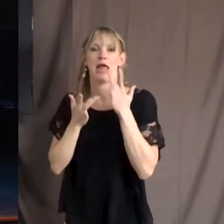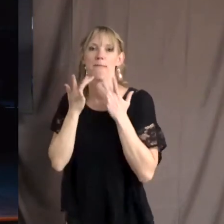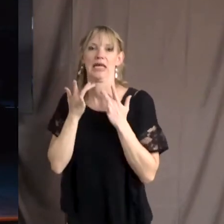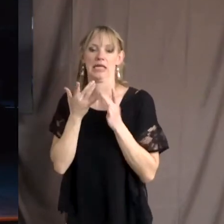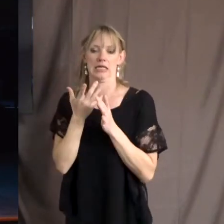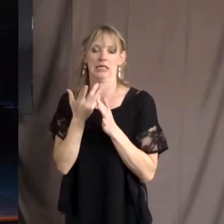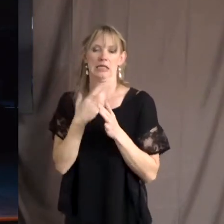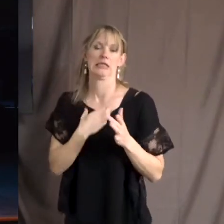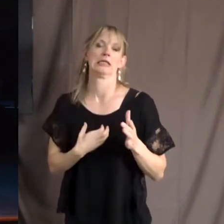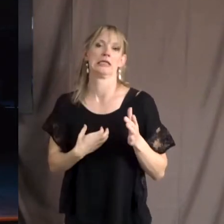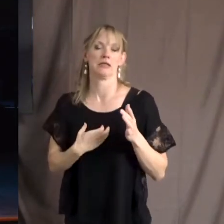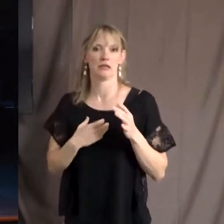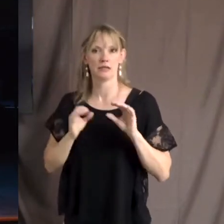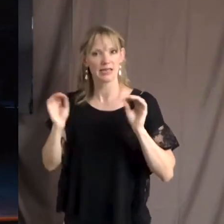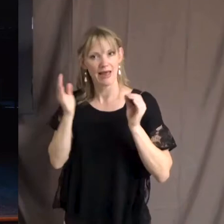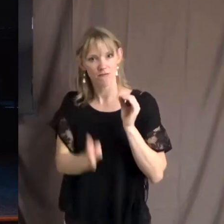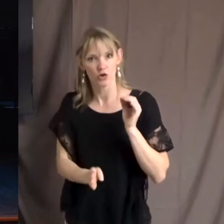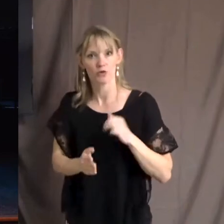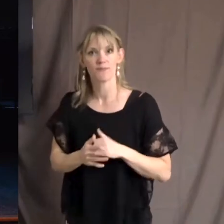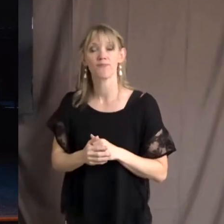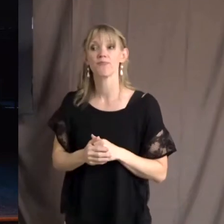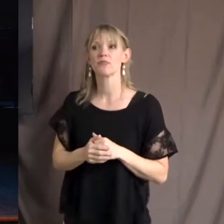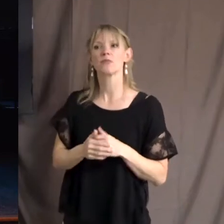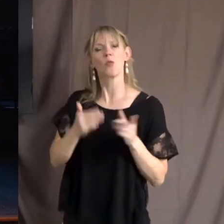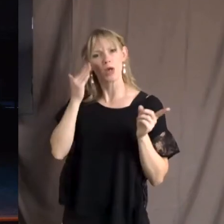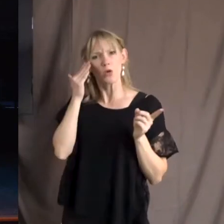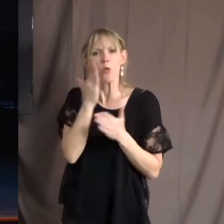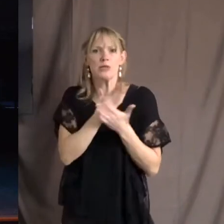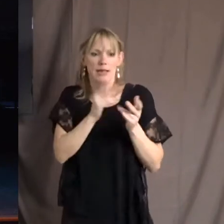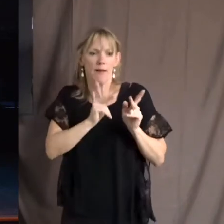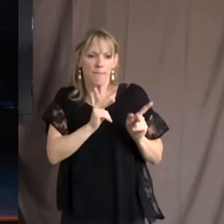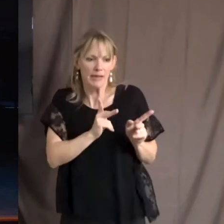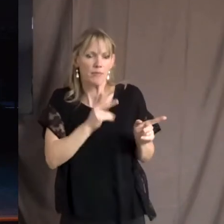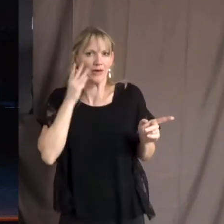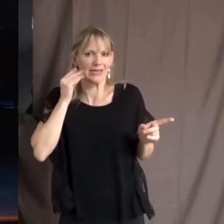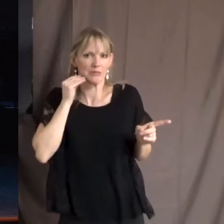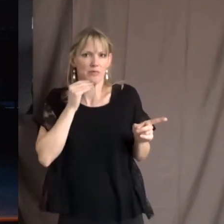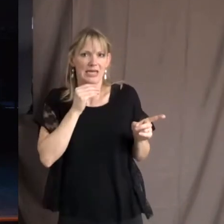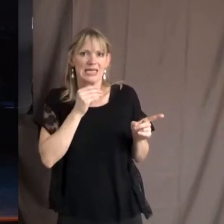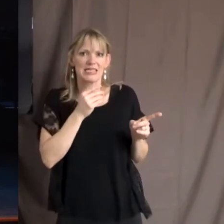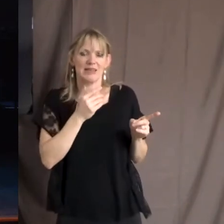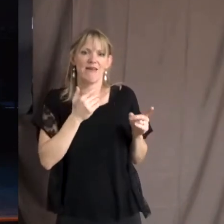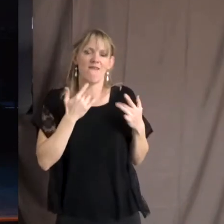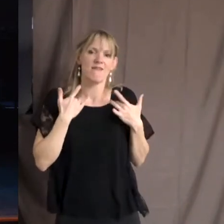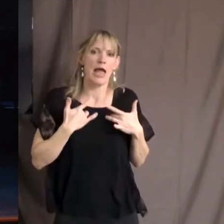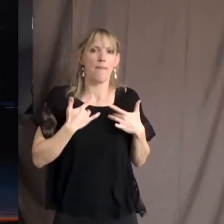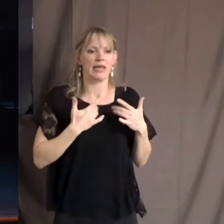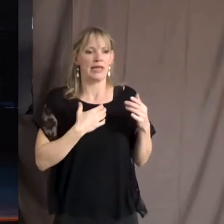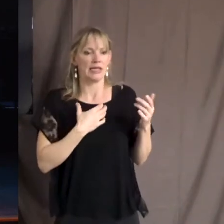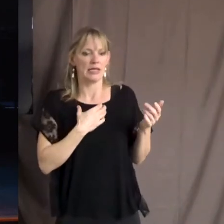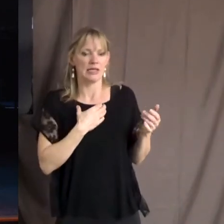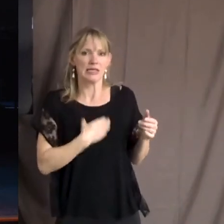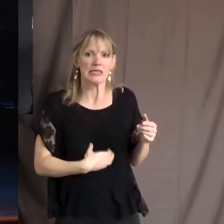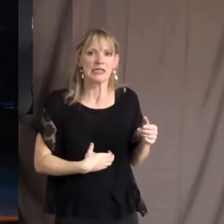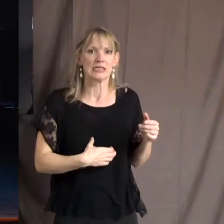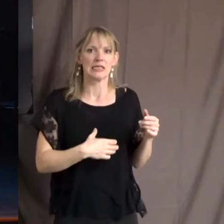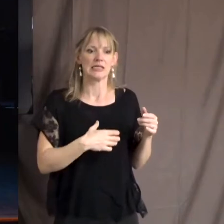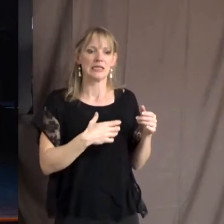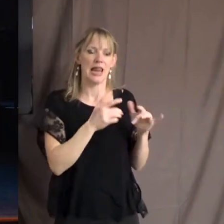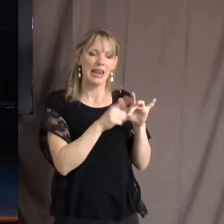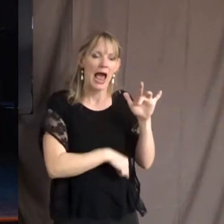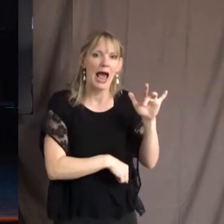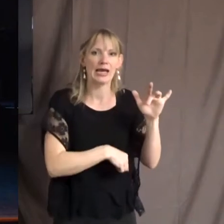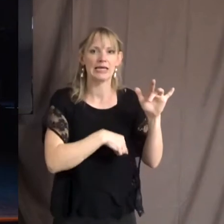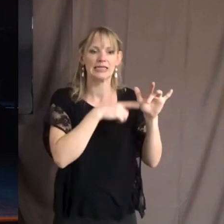places who experience extreme famine, lack, need, hunger,